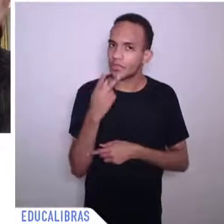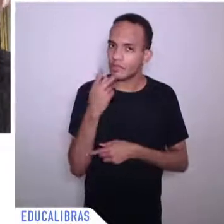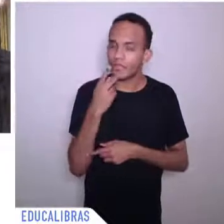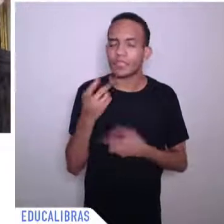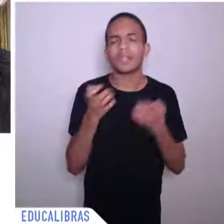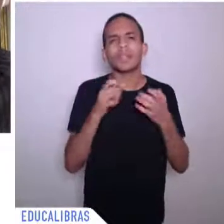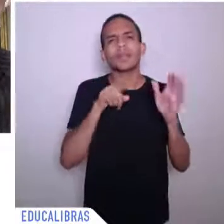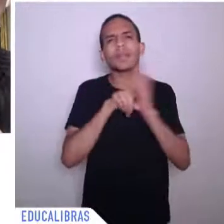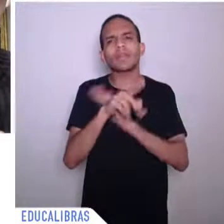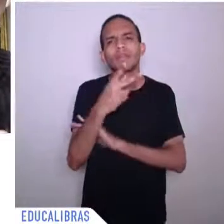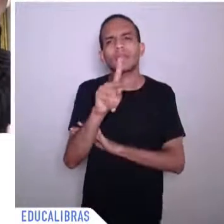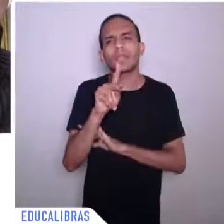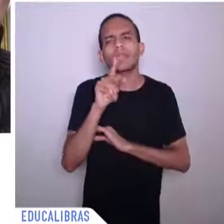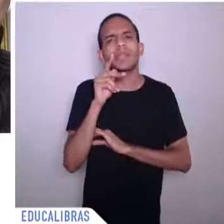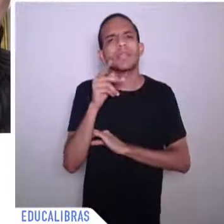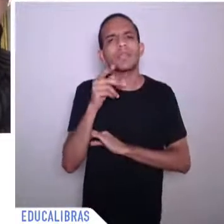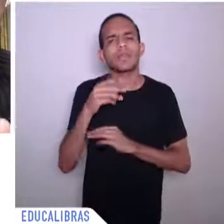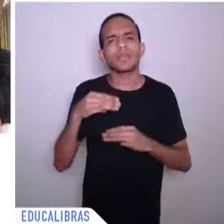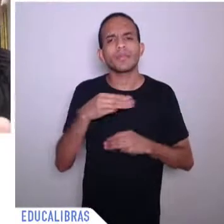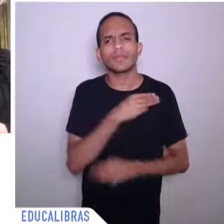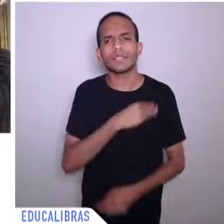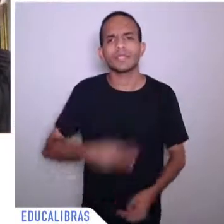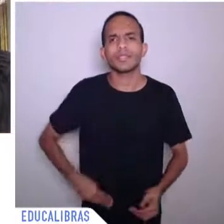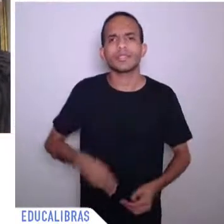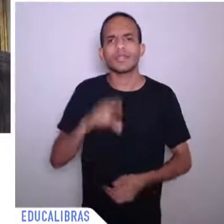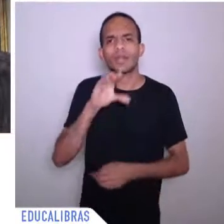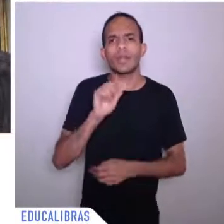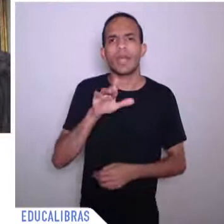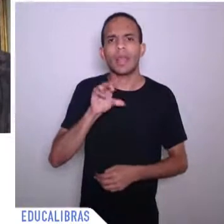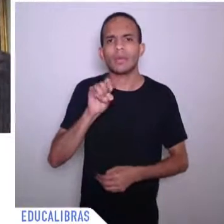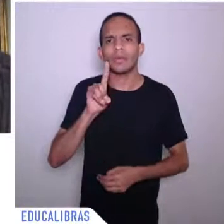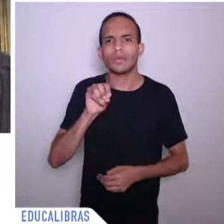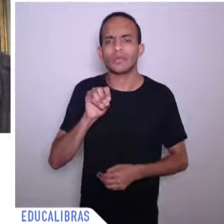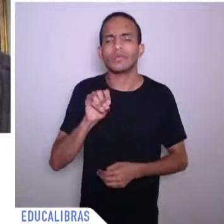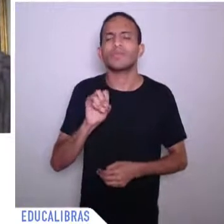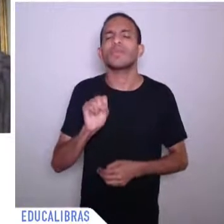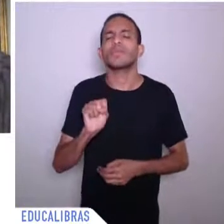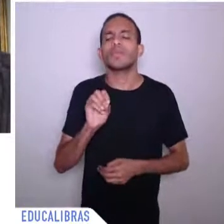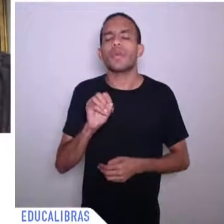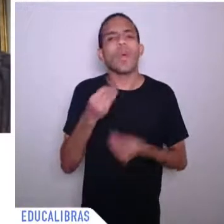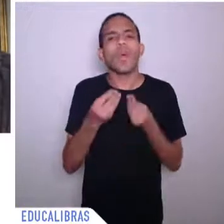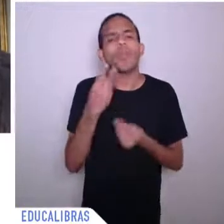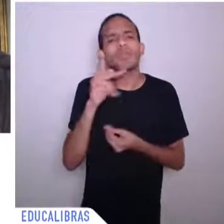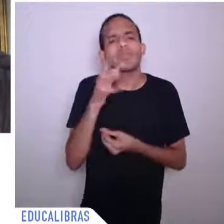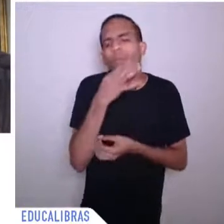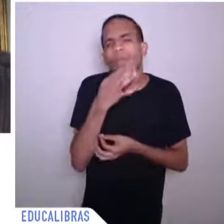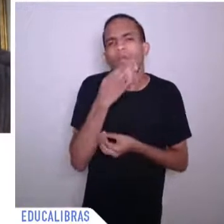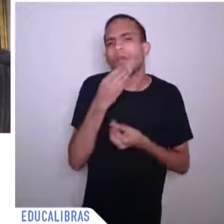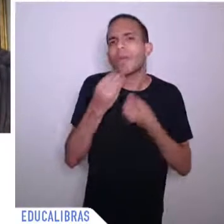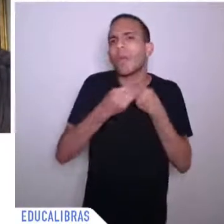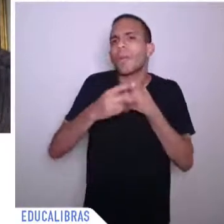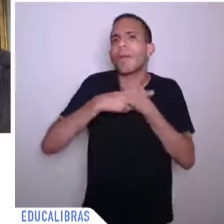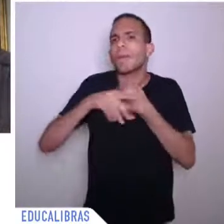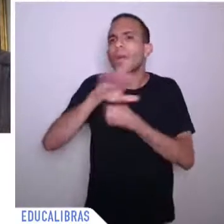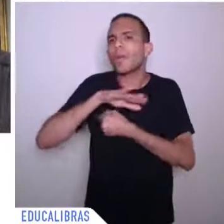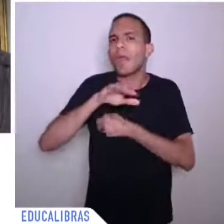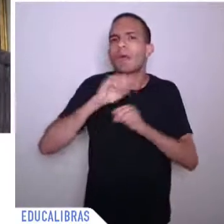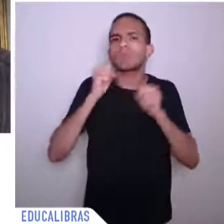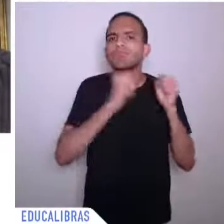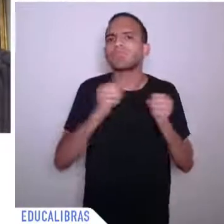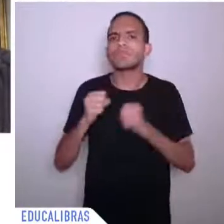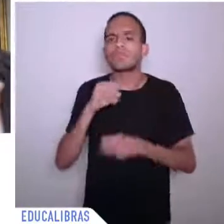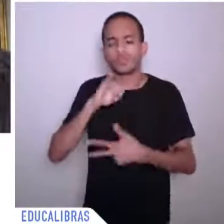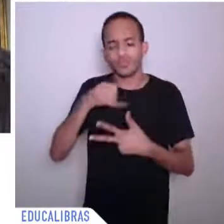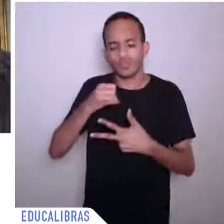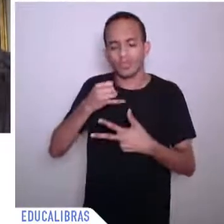the Superior Electoral Court in this process. So I want to ask Ministro Cardozo, how do you see the